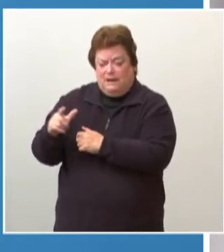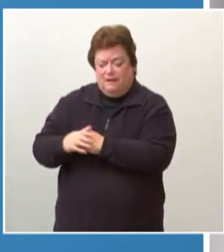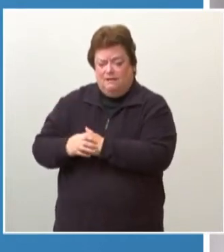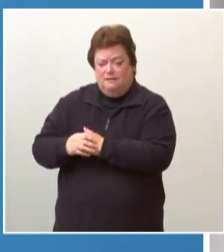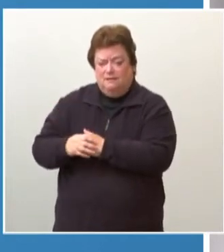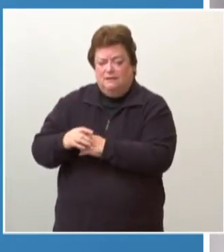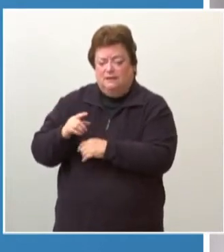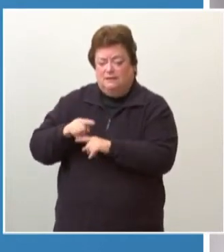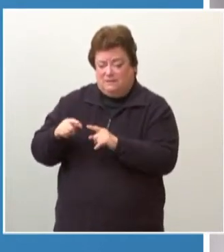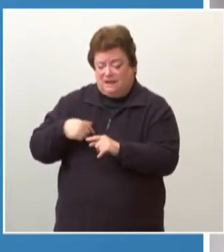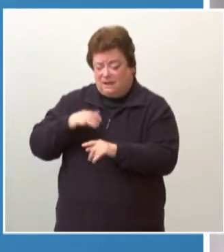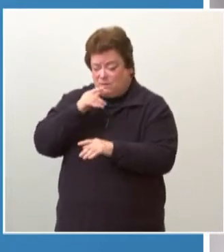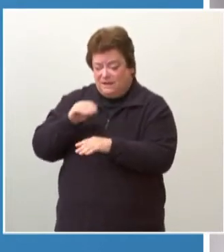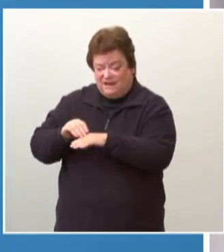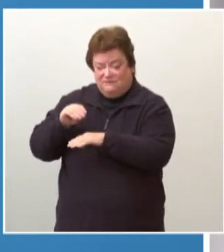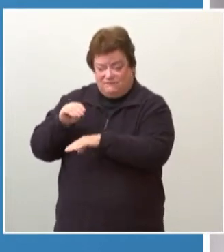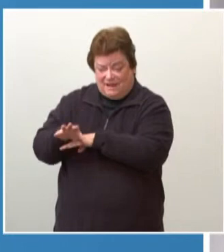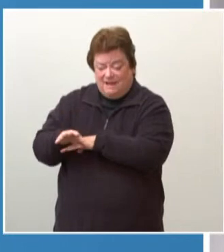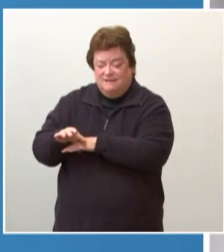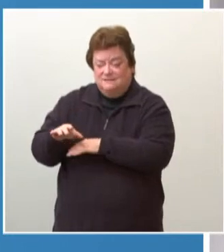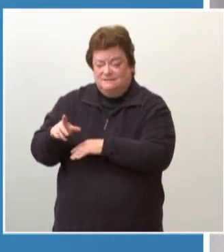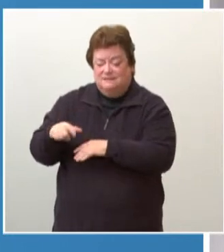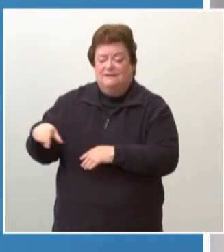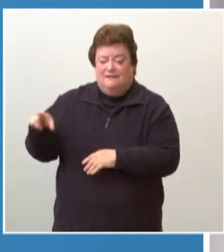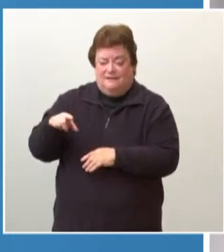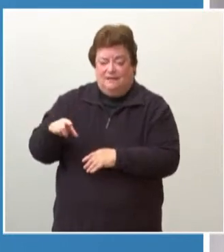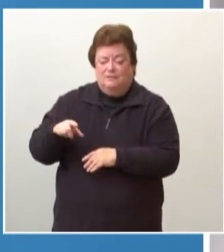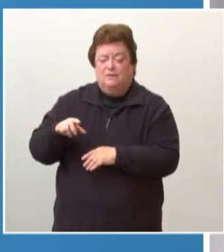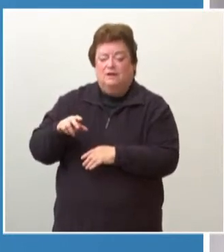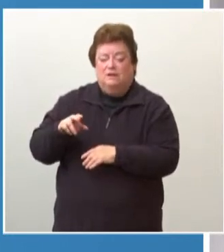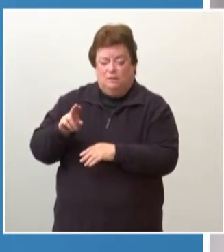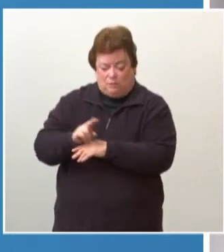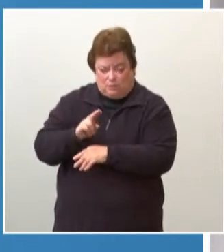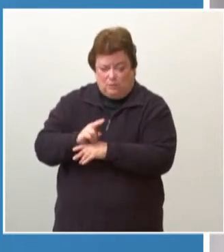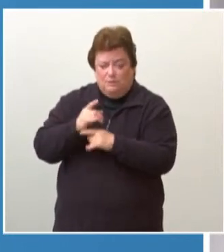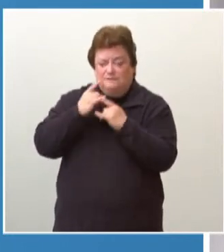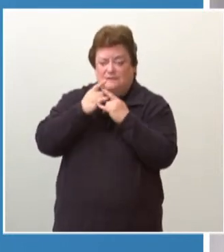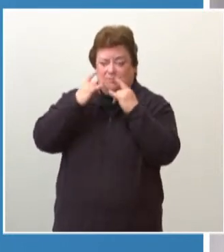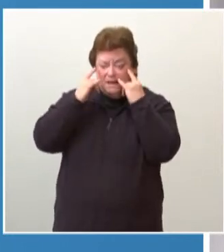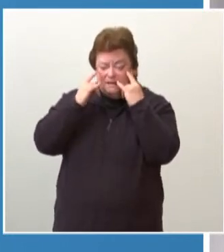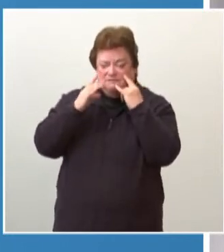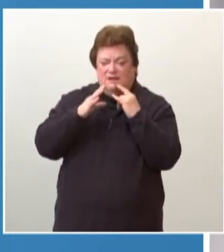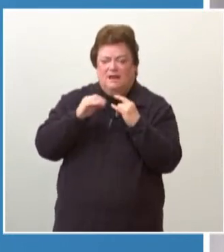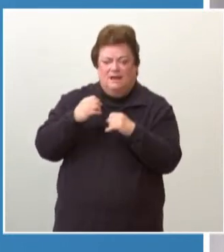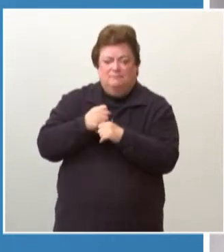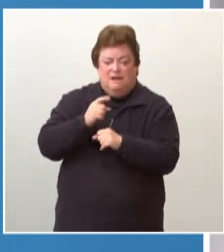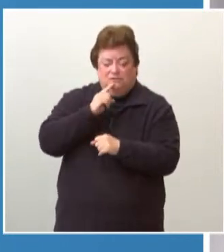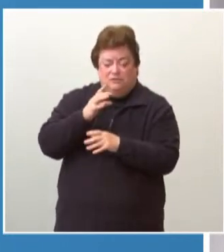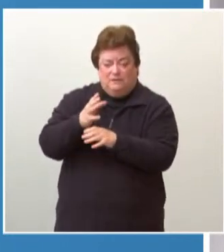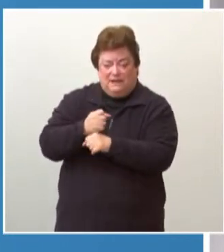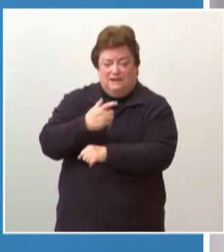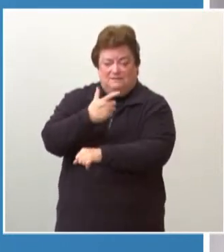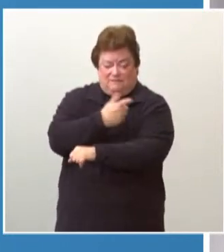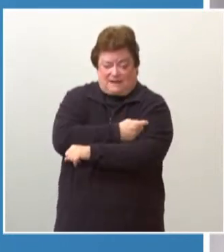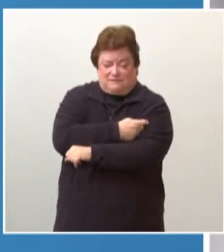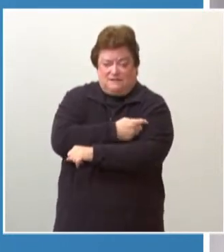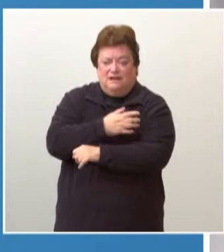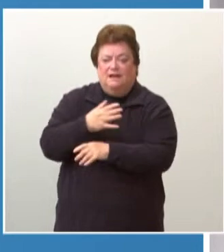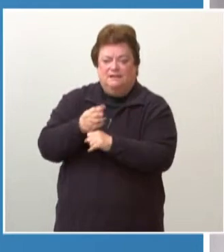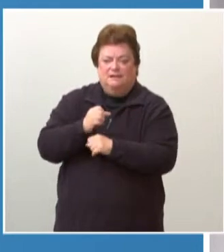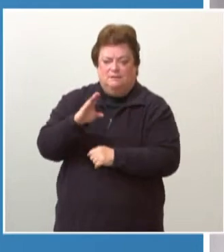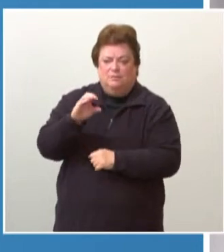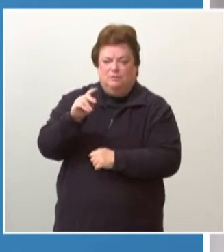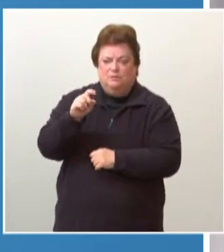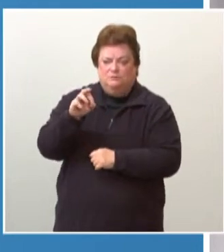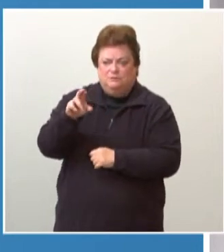actually, I would advise them to make sure they're using their masks and to make sure that they've been vaccinated and they've received their